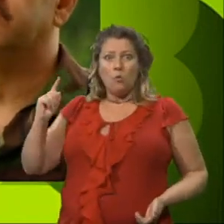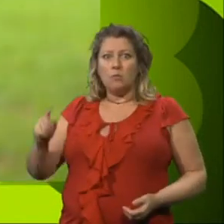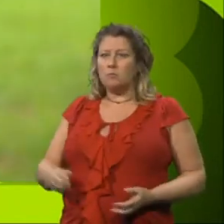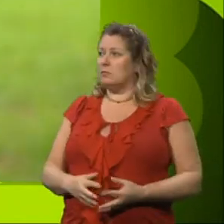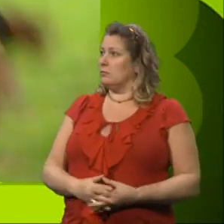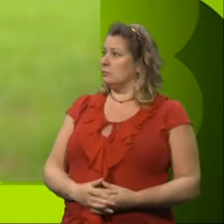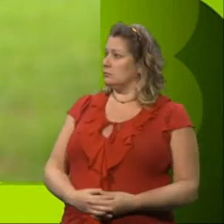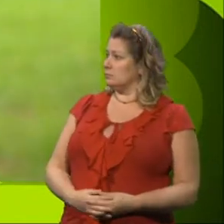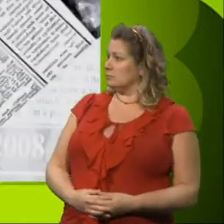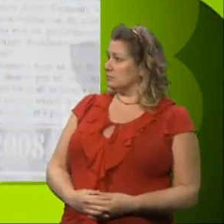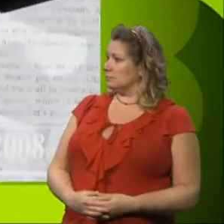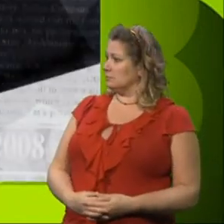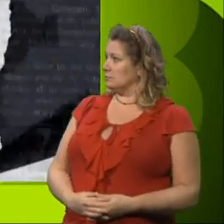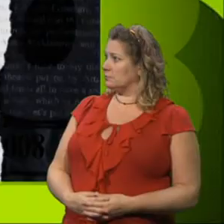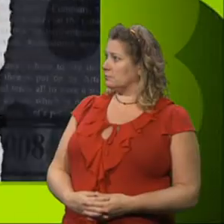it!